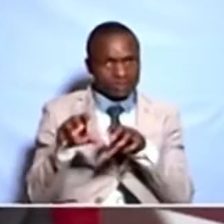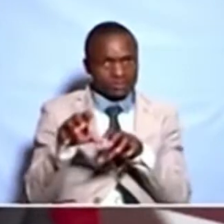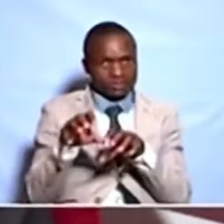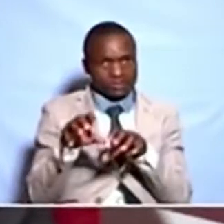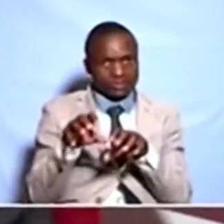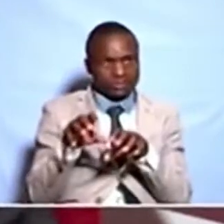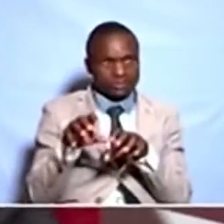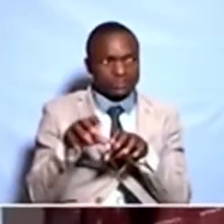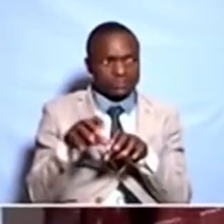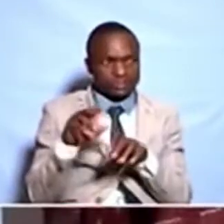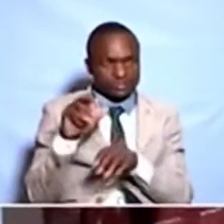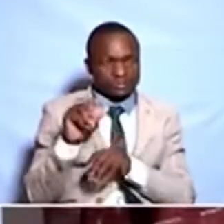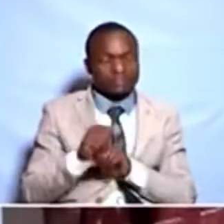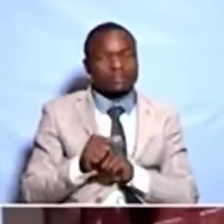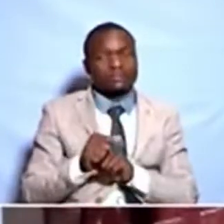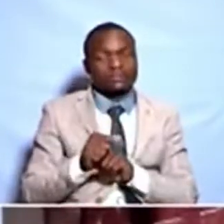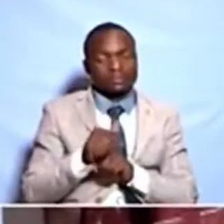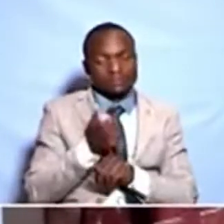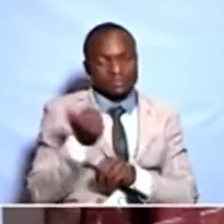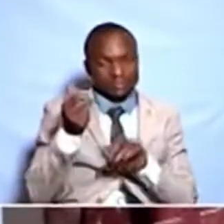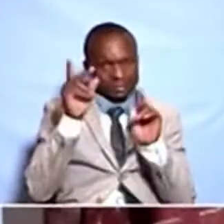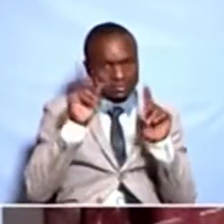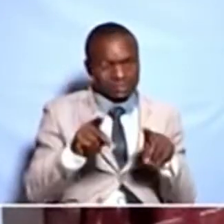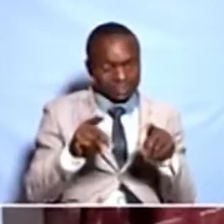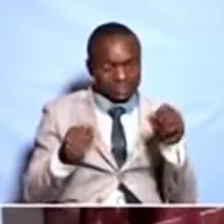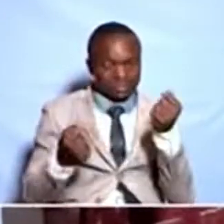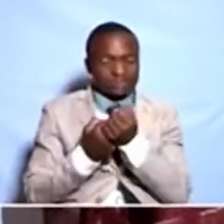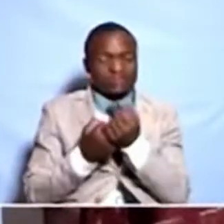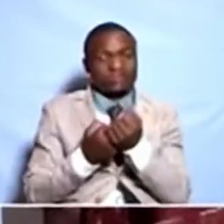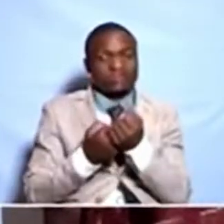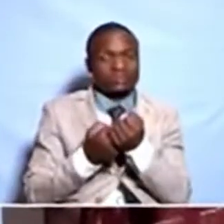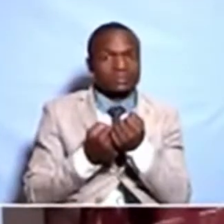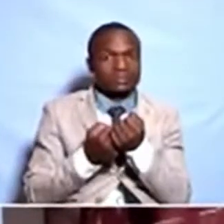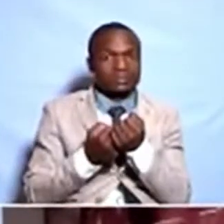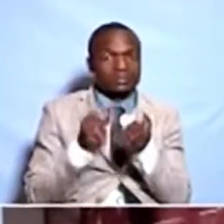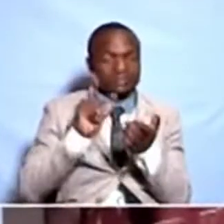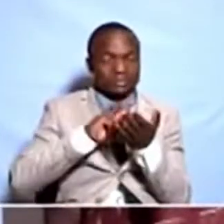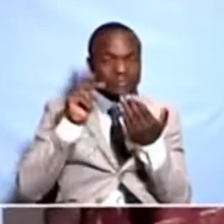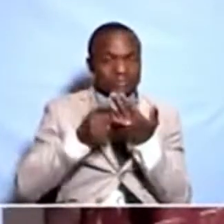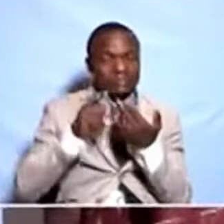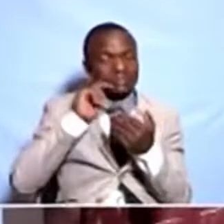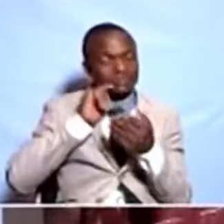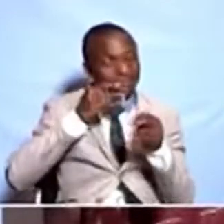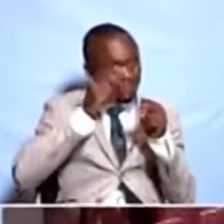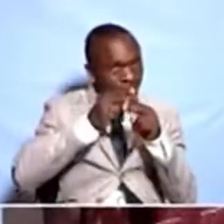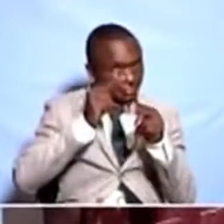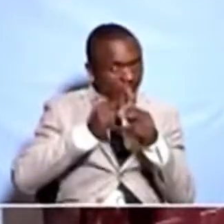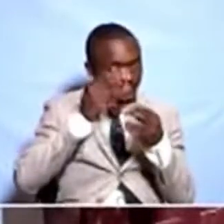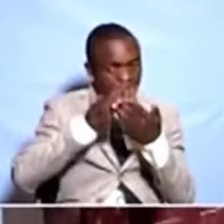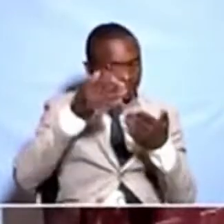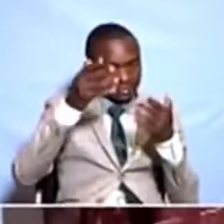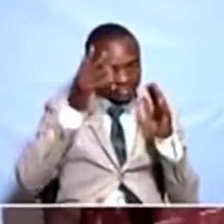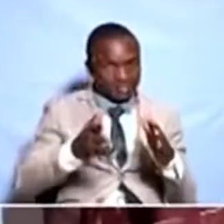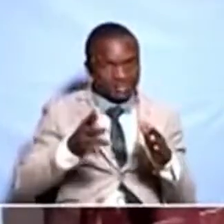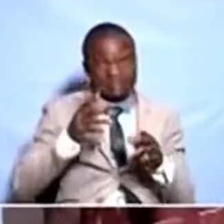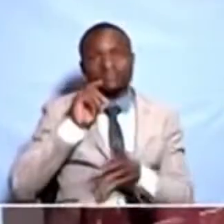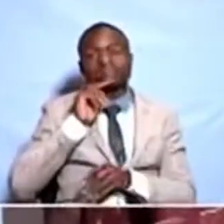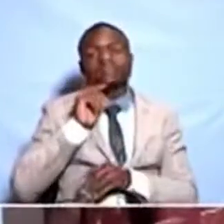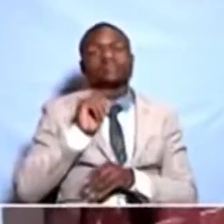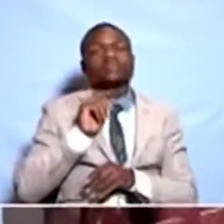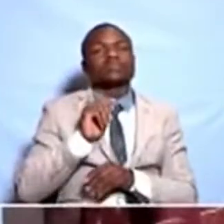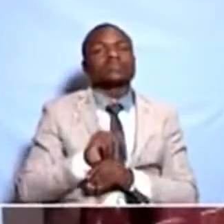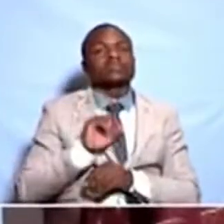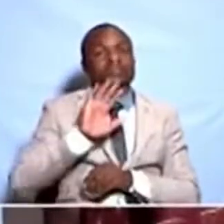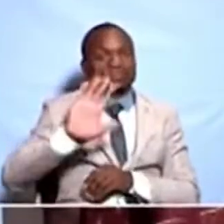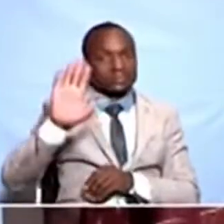party. And the supporting documents should be in my name as a buyer. Yes, all the right. supporting documents, all the supporting documents should be in your name